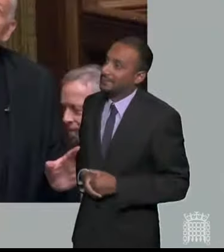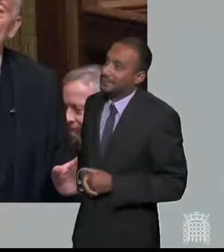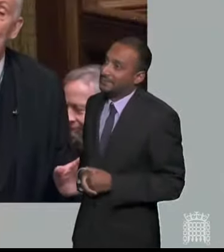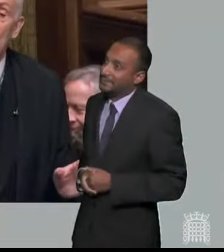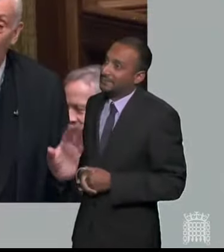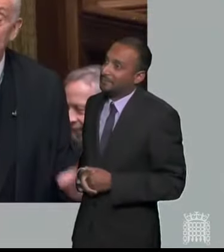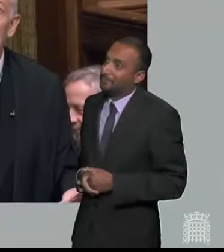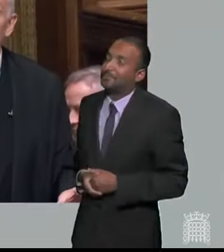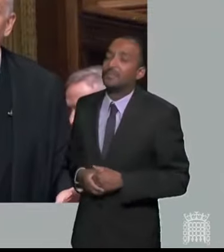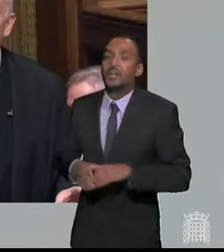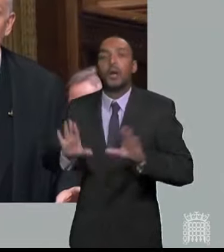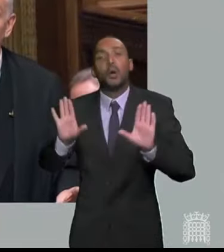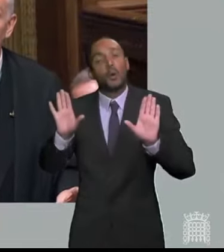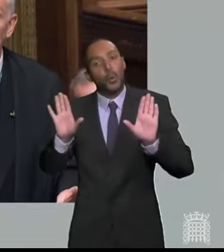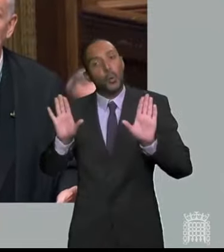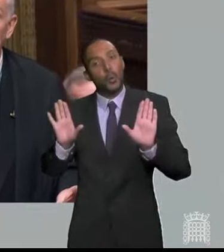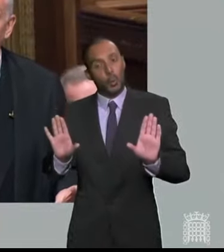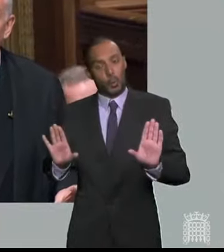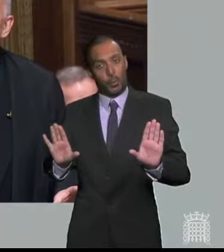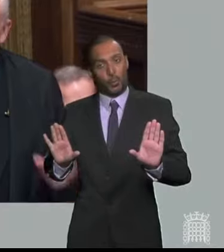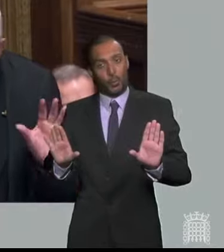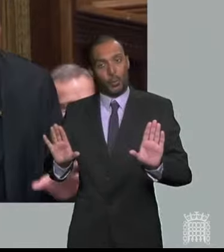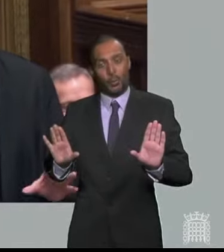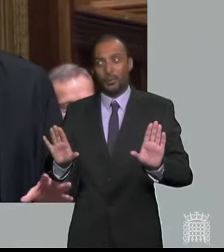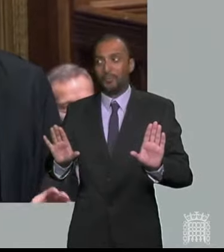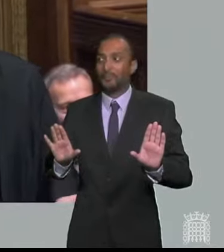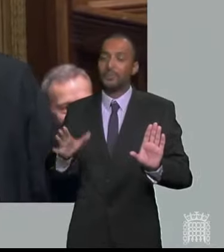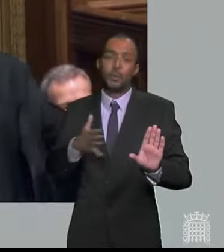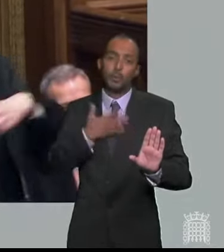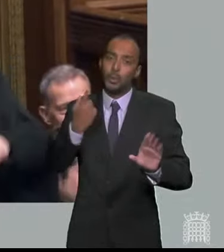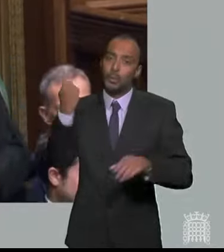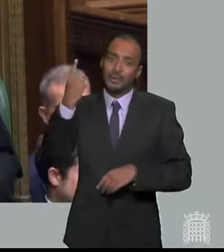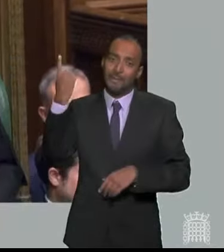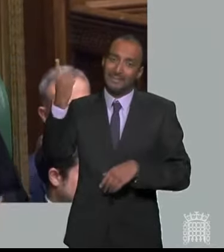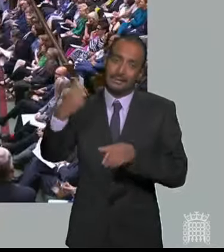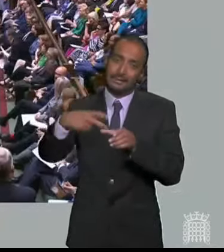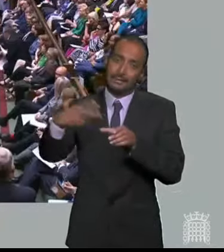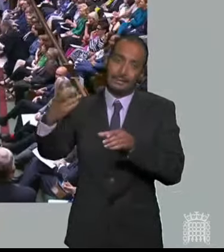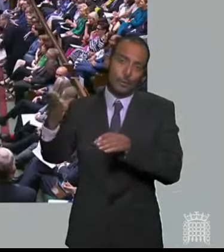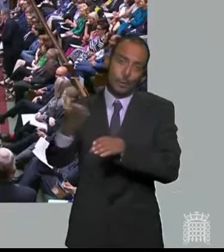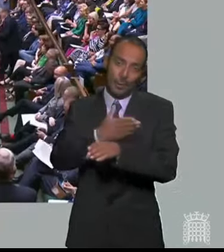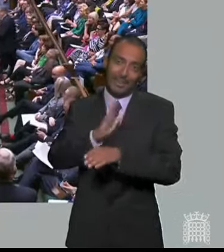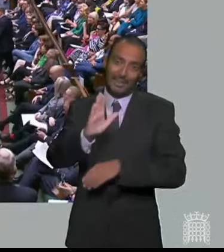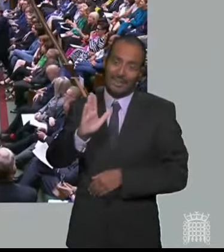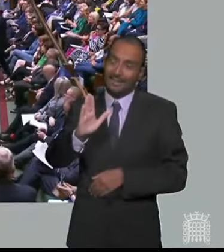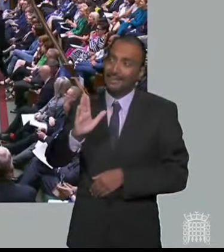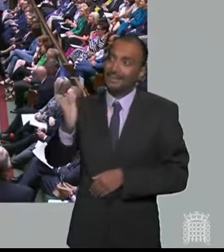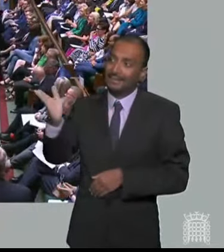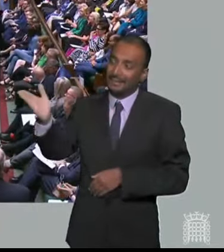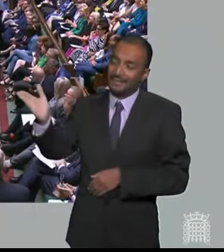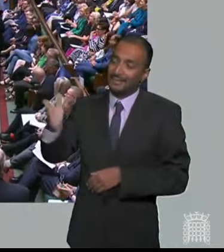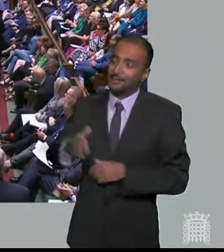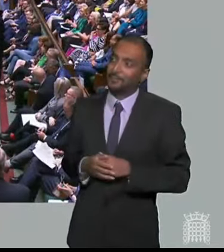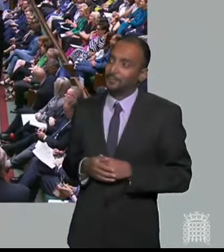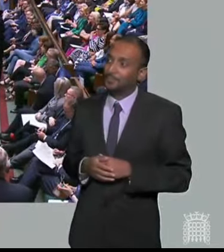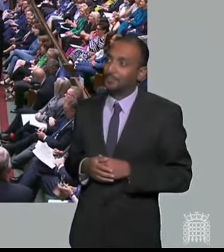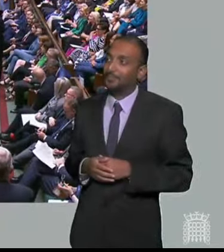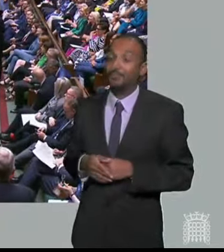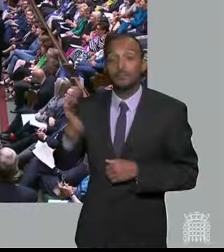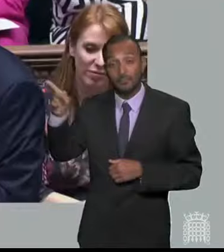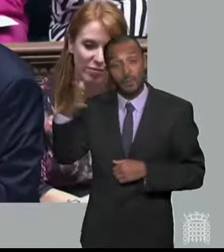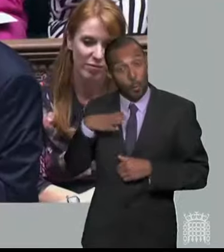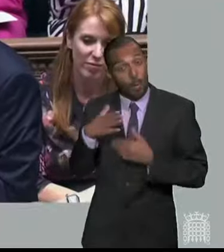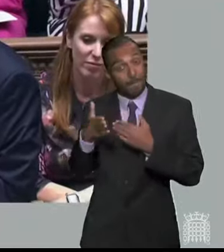We don't want to start off with somebody leaving so early, because that's what's going to happen. Keir Starmer. Well, Mr. Speaker, they want more, so let me